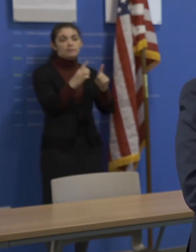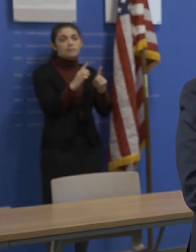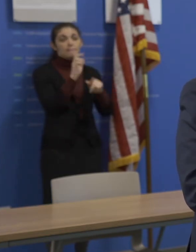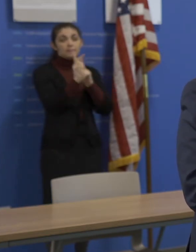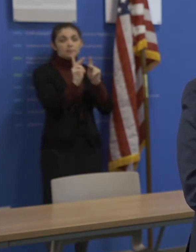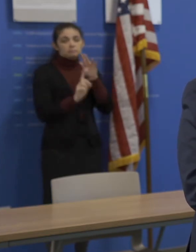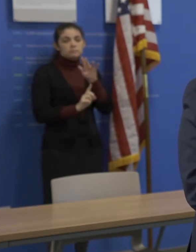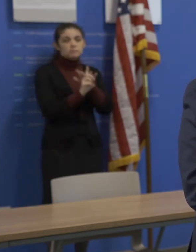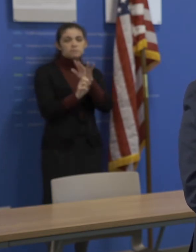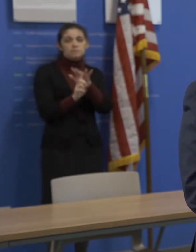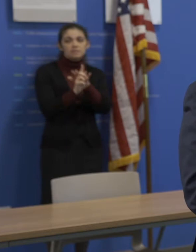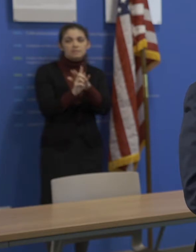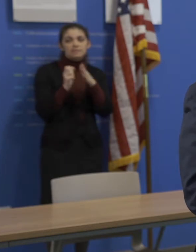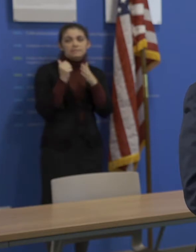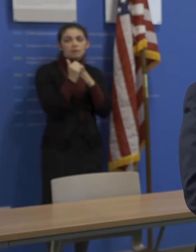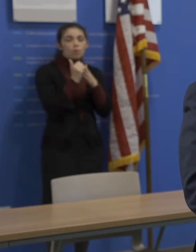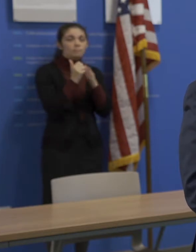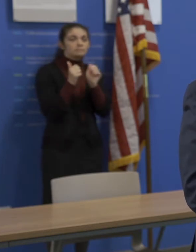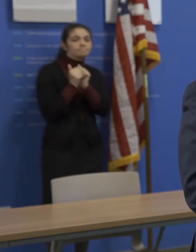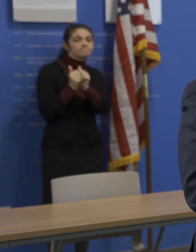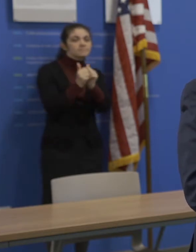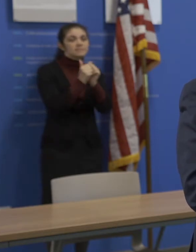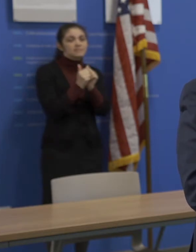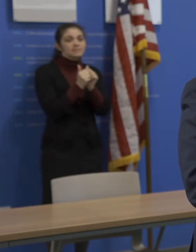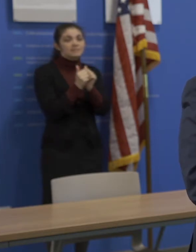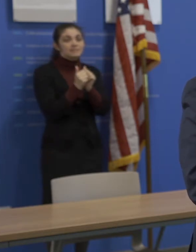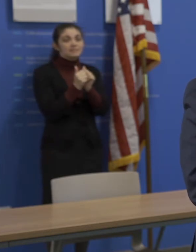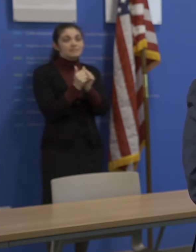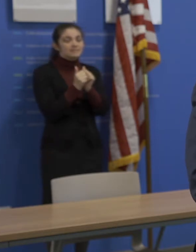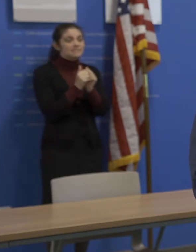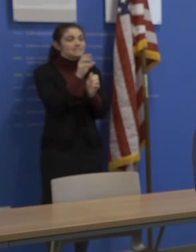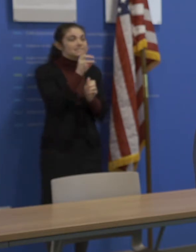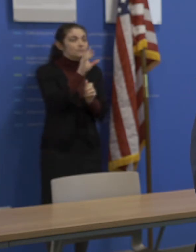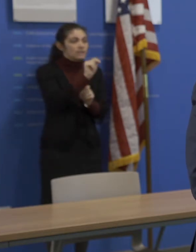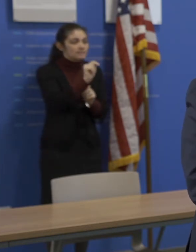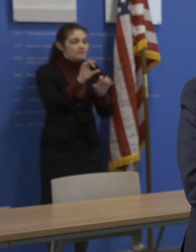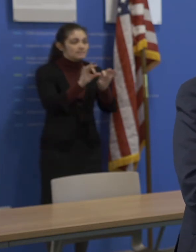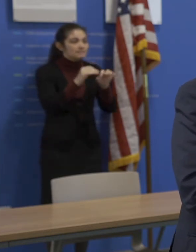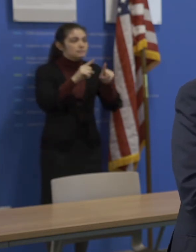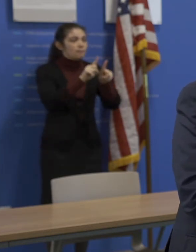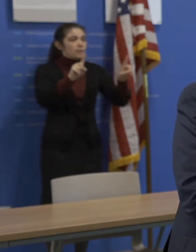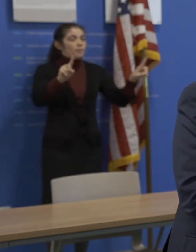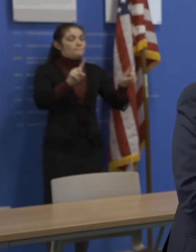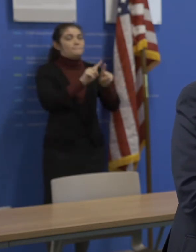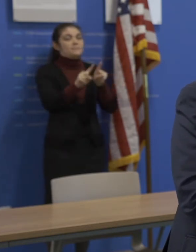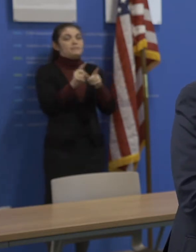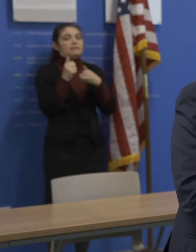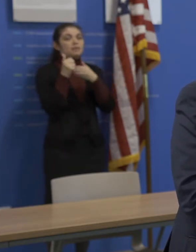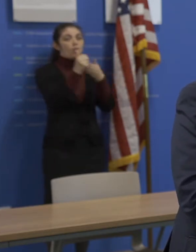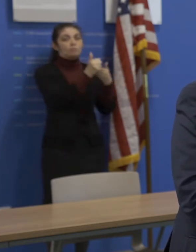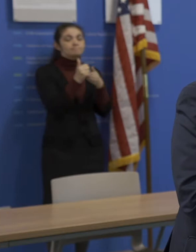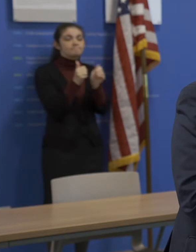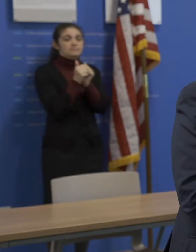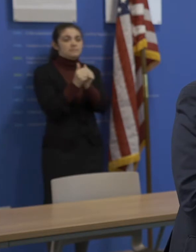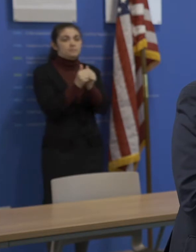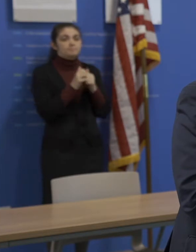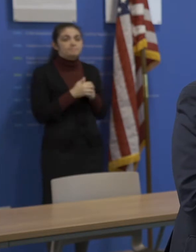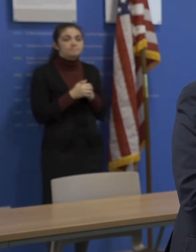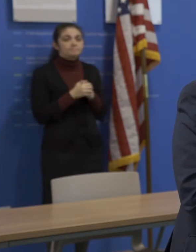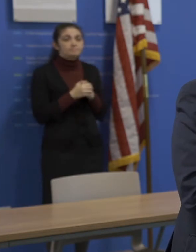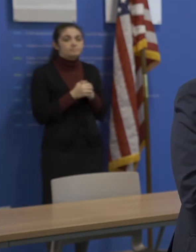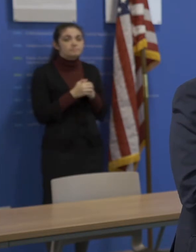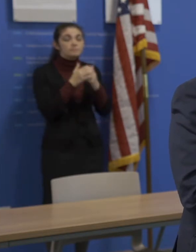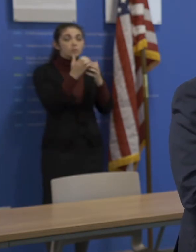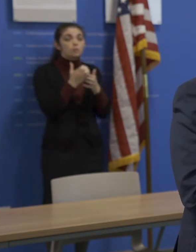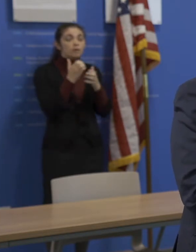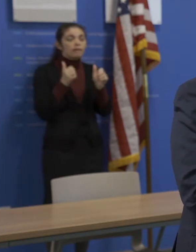coming together to help each other. Of course, coming together 6 feet apart, but coming together to help each other. I wanted